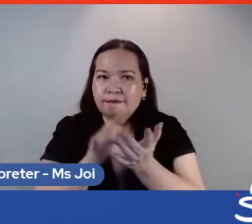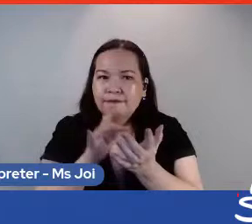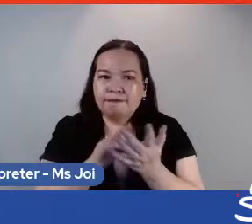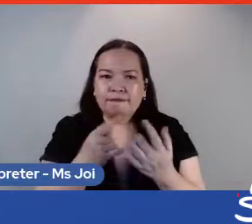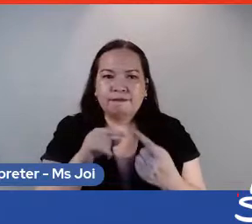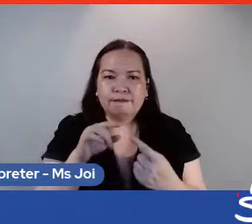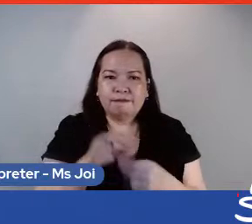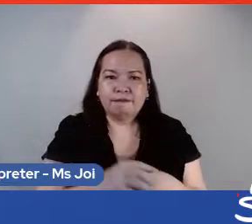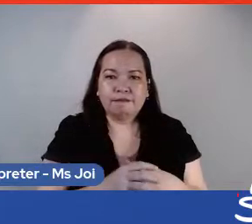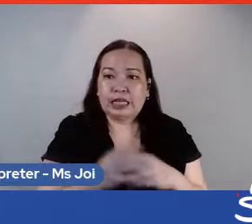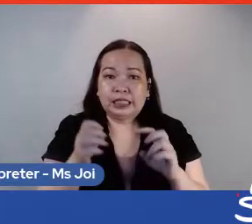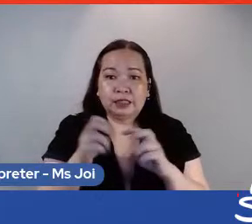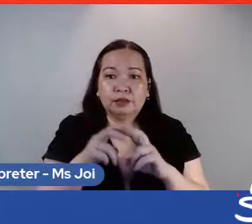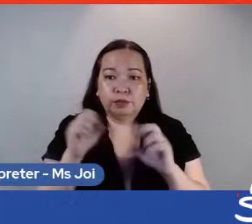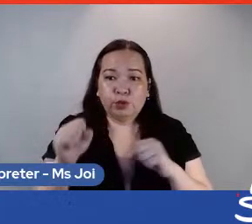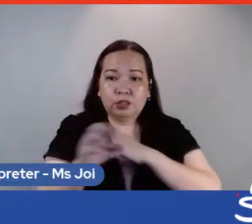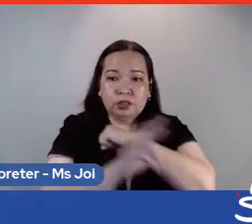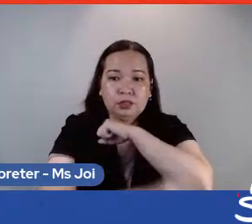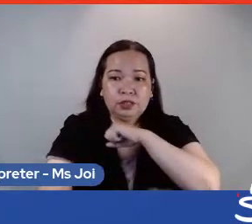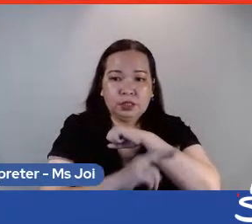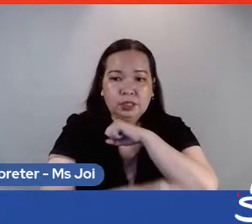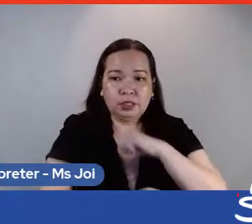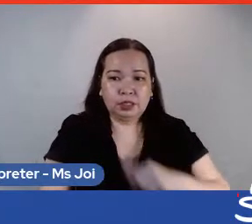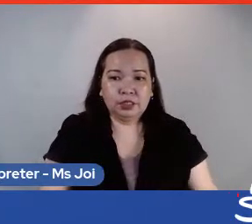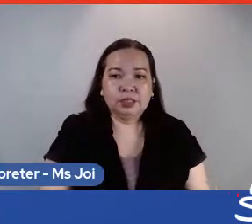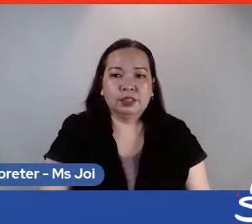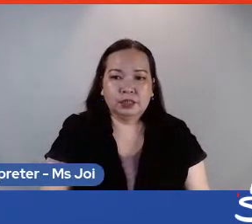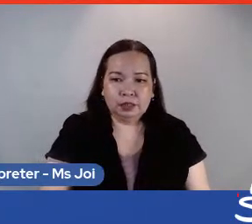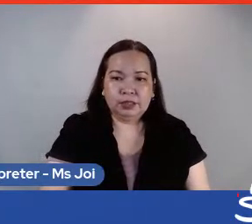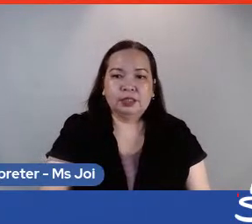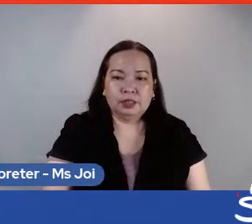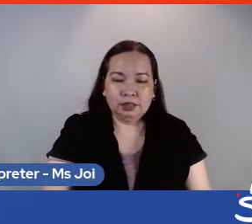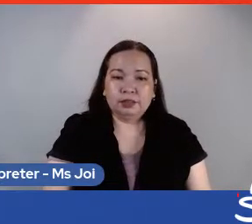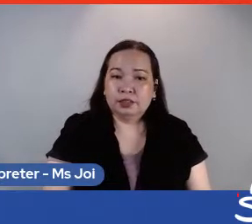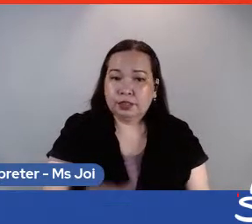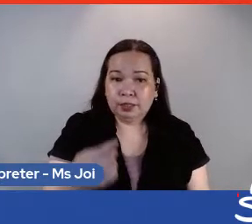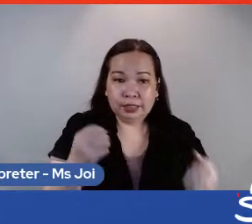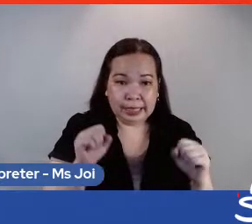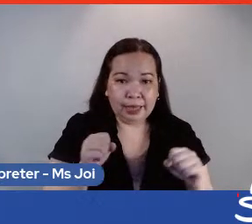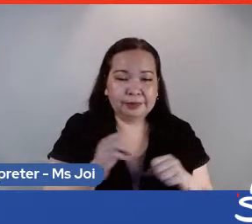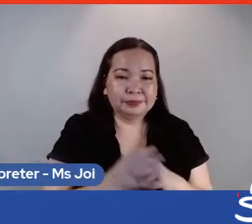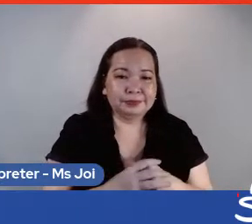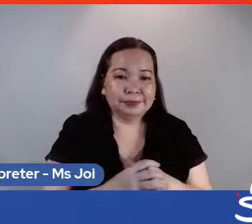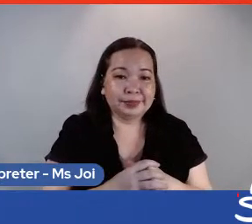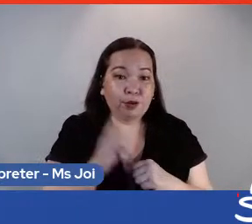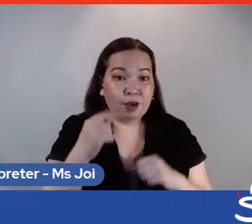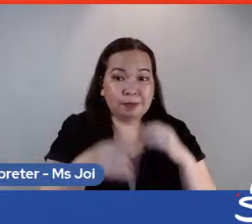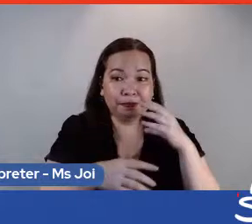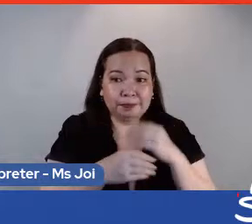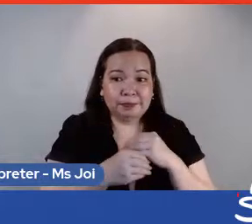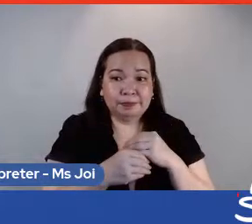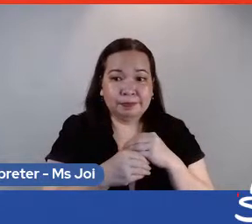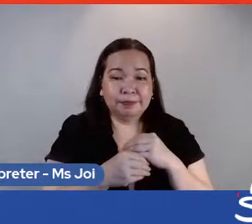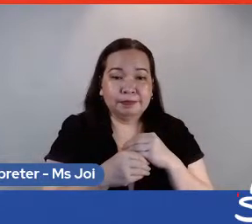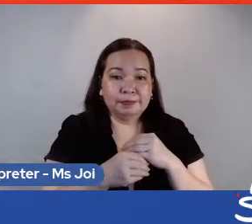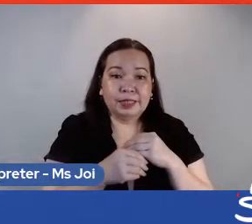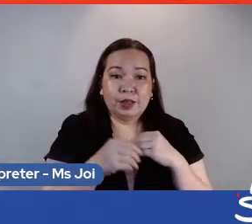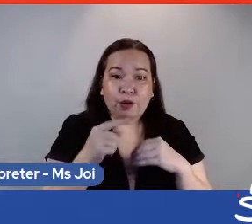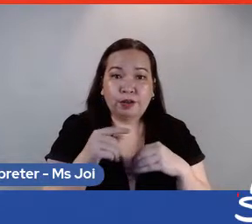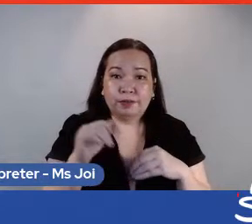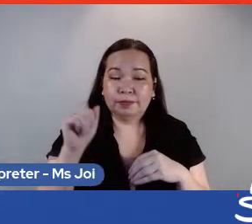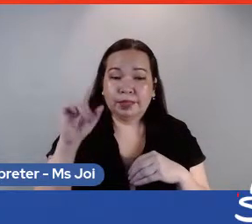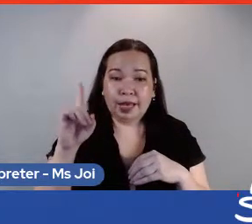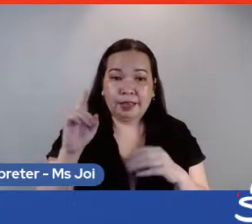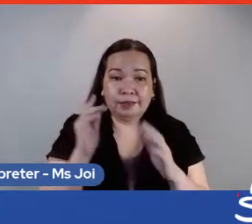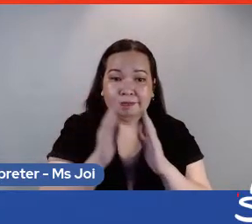even the regional areas of where they target, it's really transparent in the ad library. I think one additional things that come with the ad library is